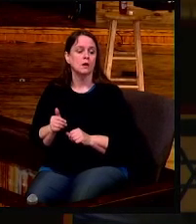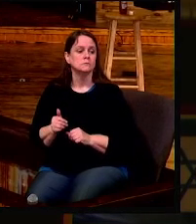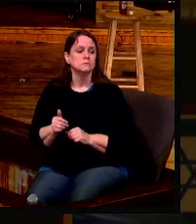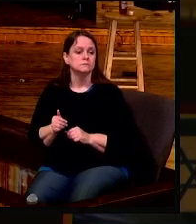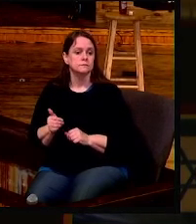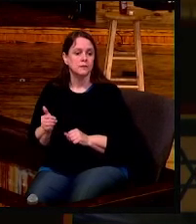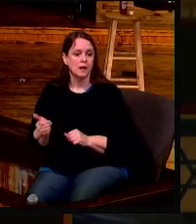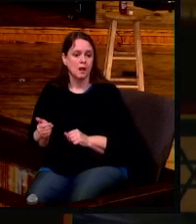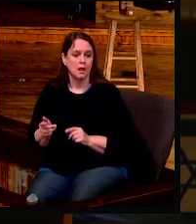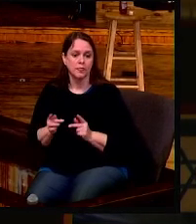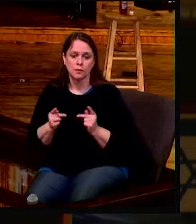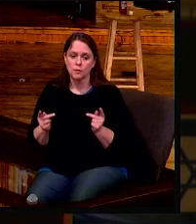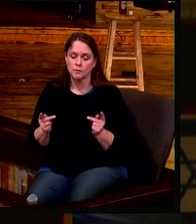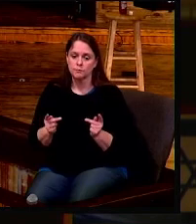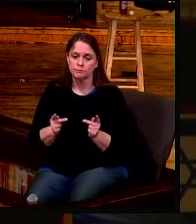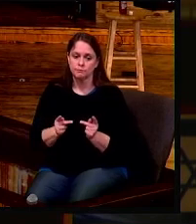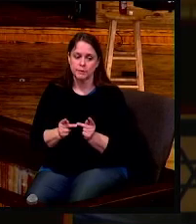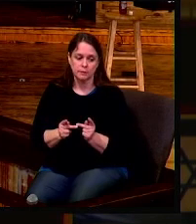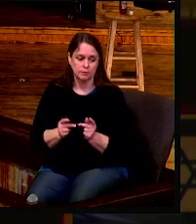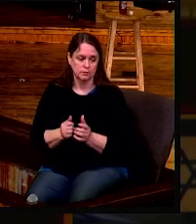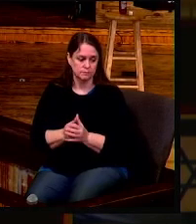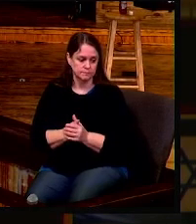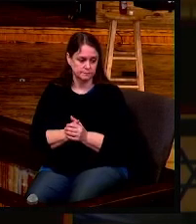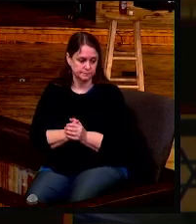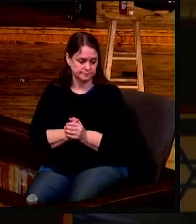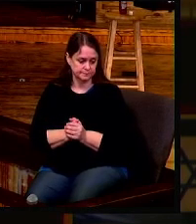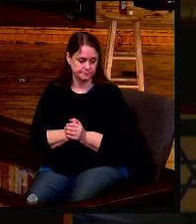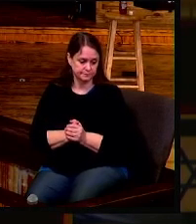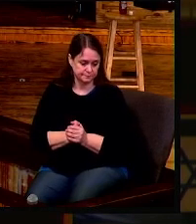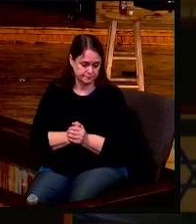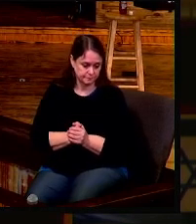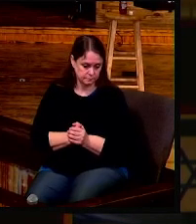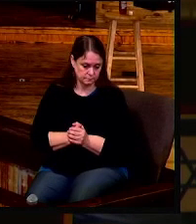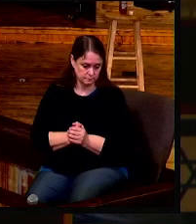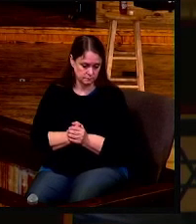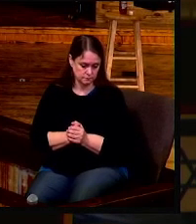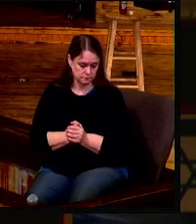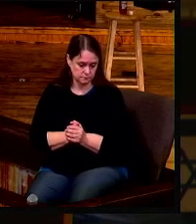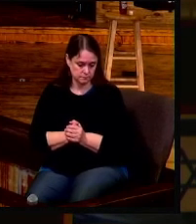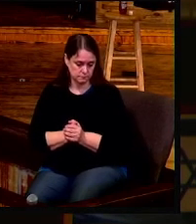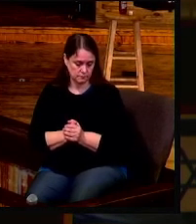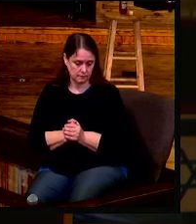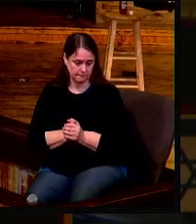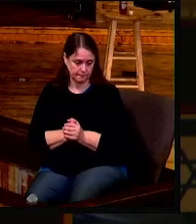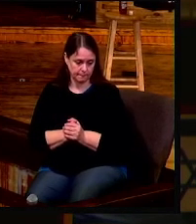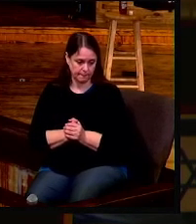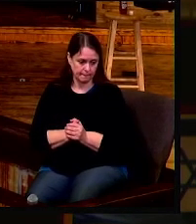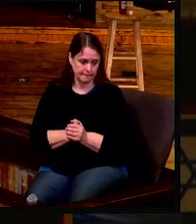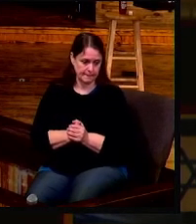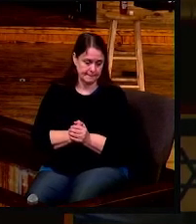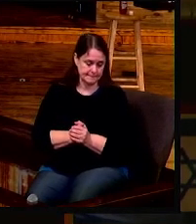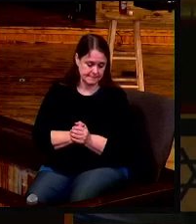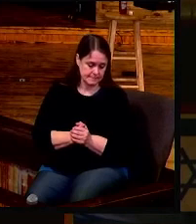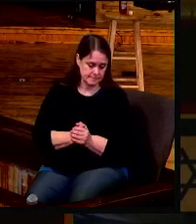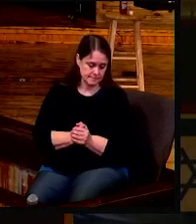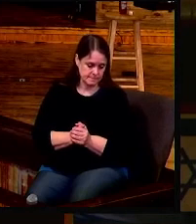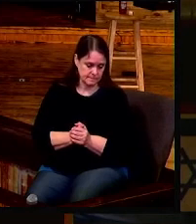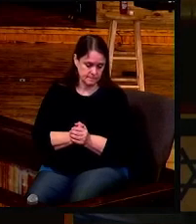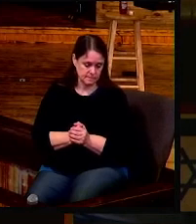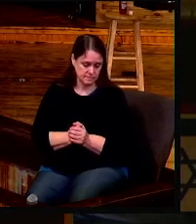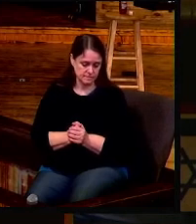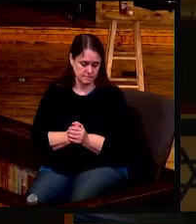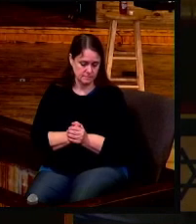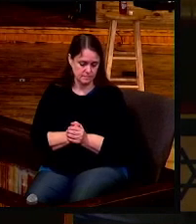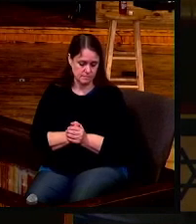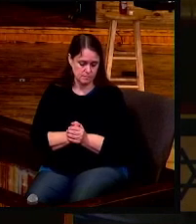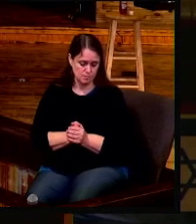Jason or other pastors and stuff that our wives do not know. And everybody will be like, well, you're one, so you should be able to talk to them